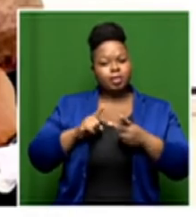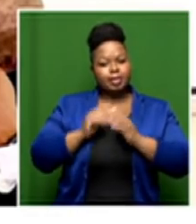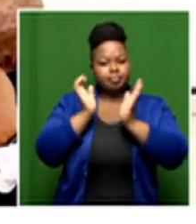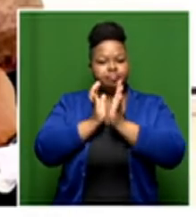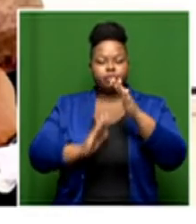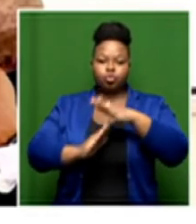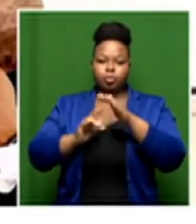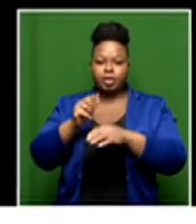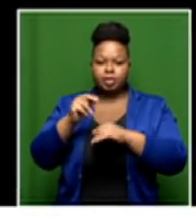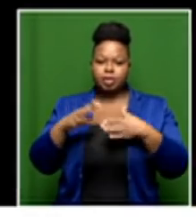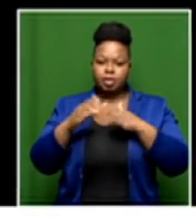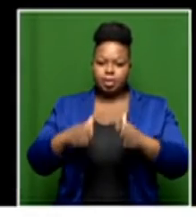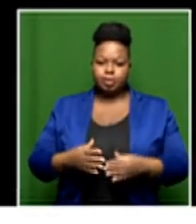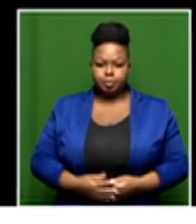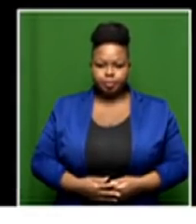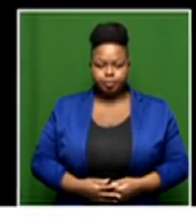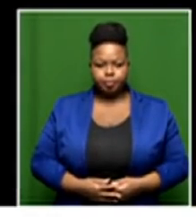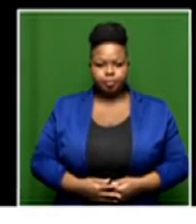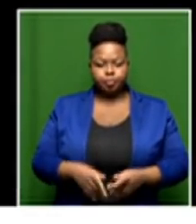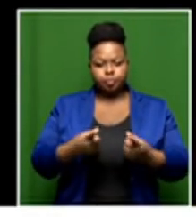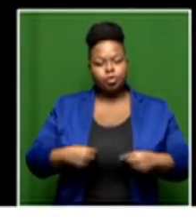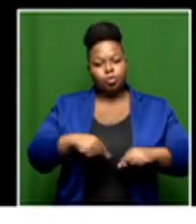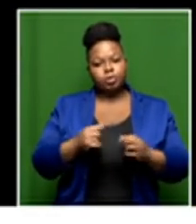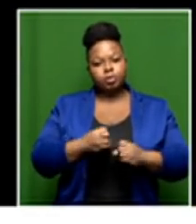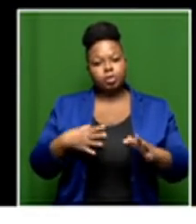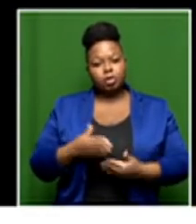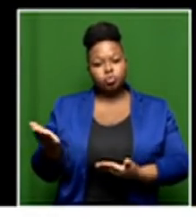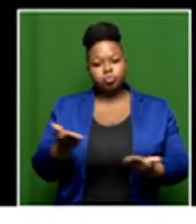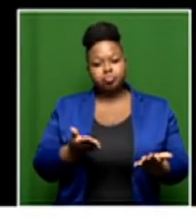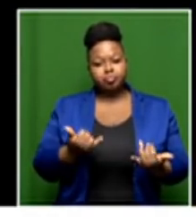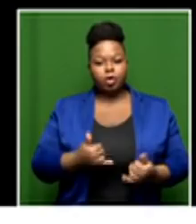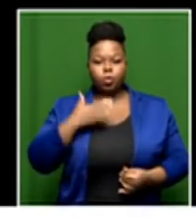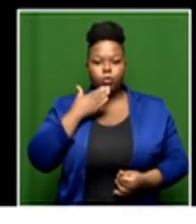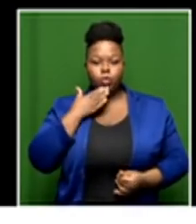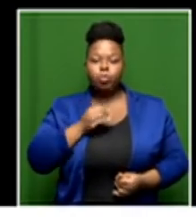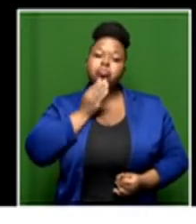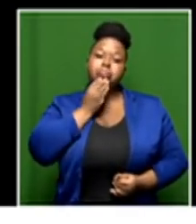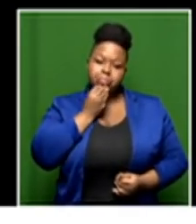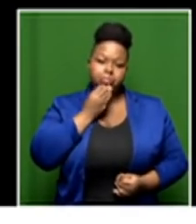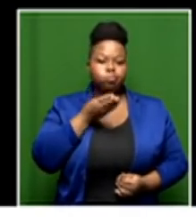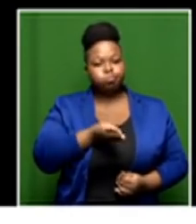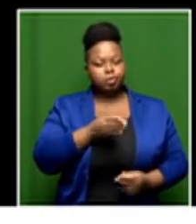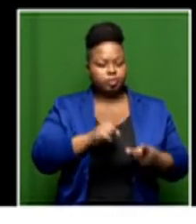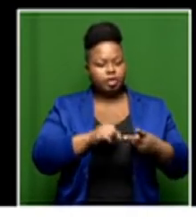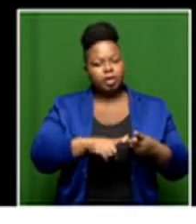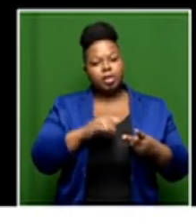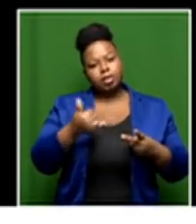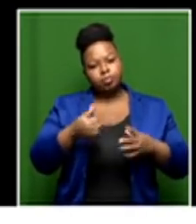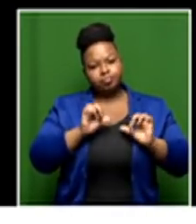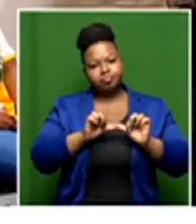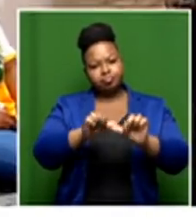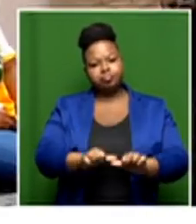with top ANC leaders. We started with the induction by Comrade Ongama Mtimka, and then we continued